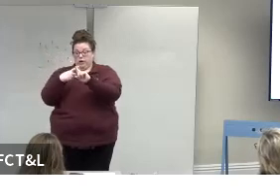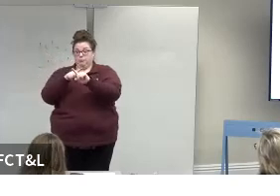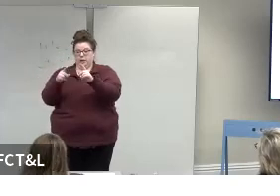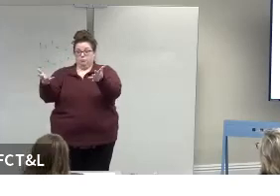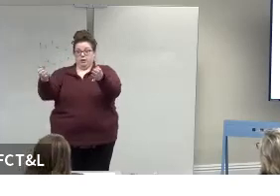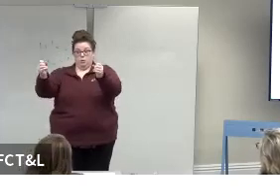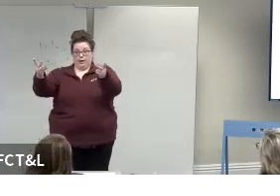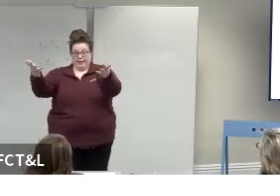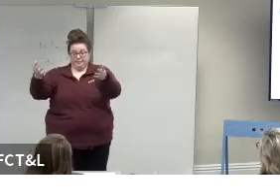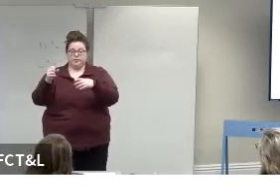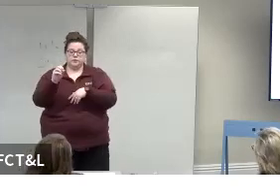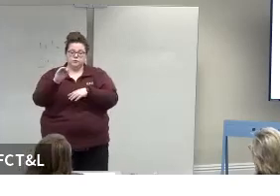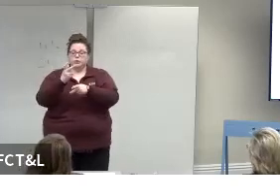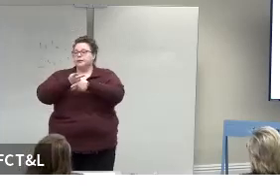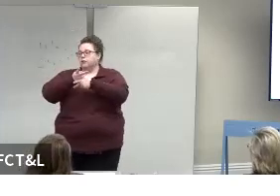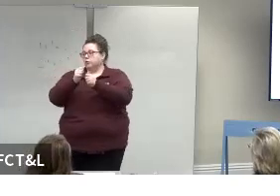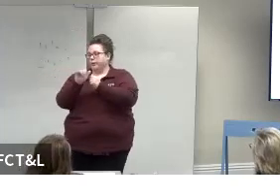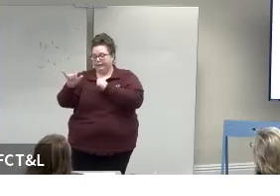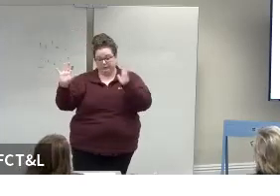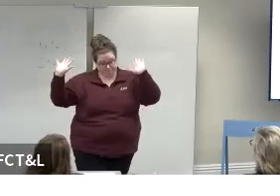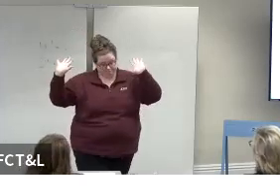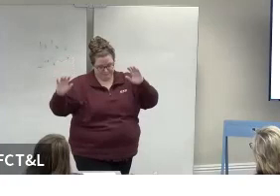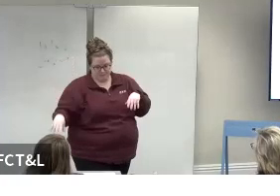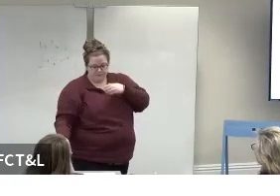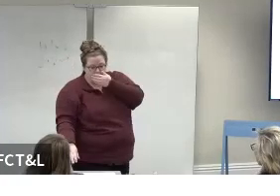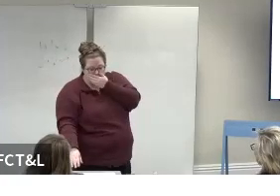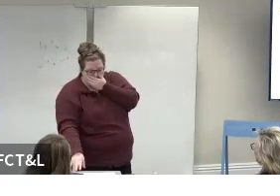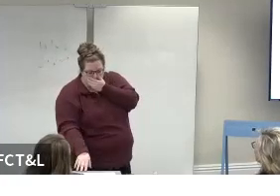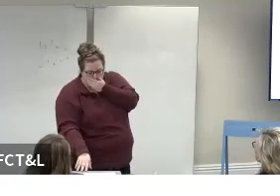person's eyes light up, that something could be wrong with the captioning. So just be